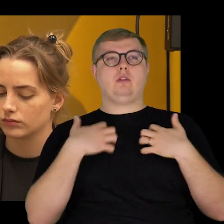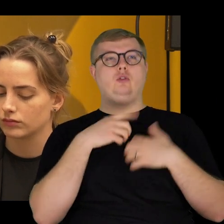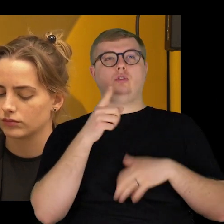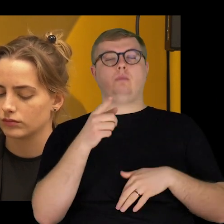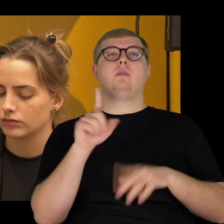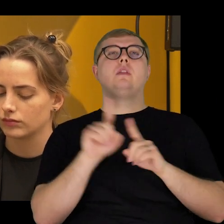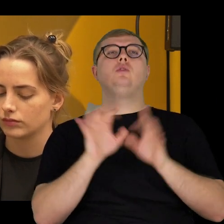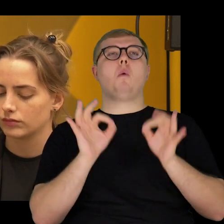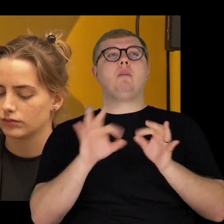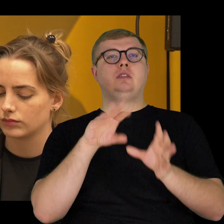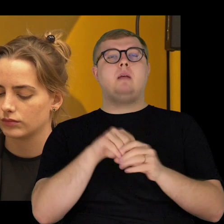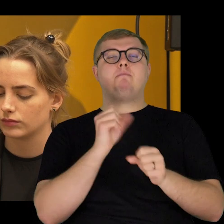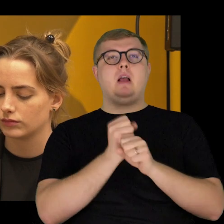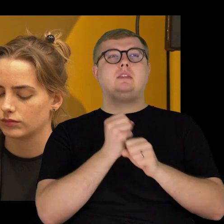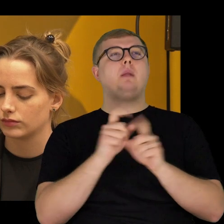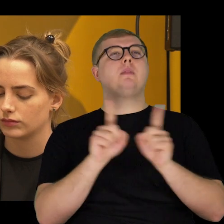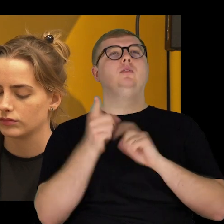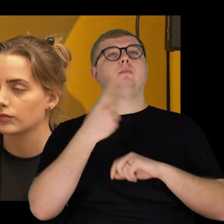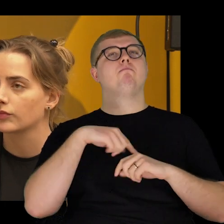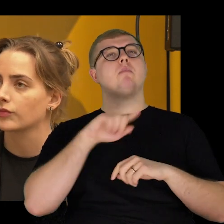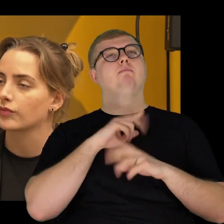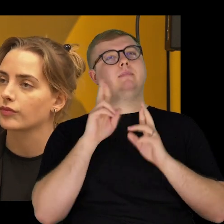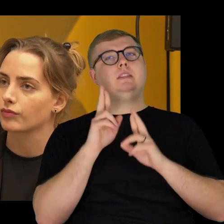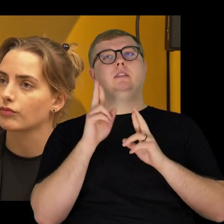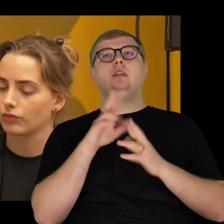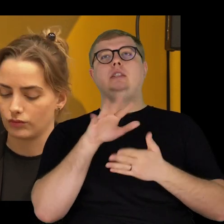the moment, and where we hope to take it a little bit in the future.